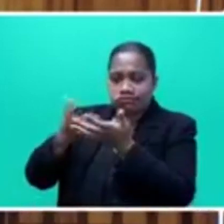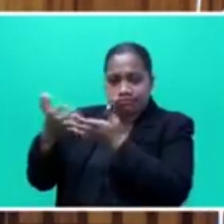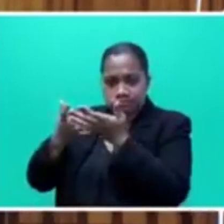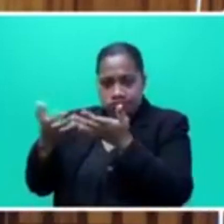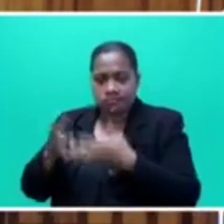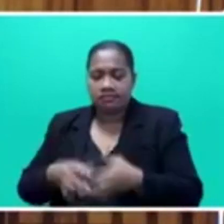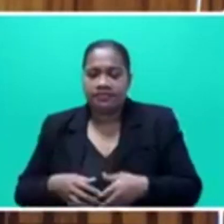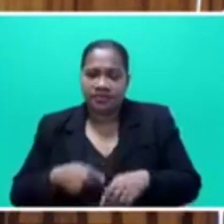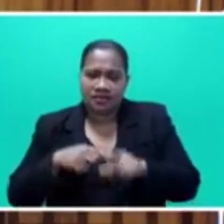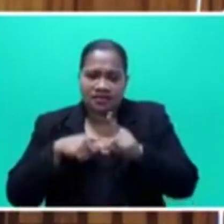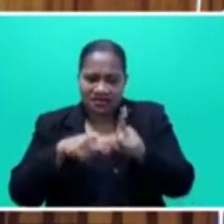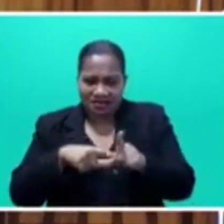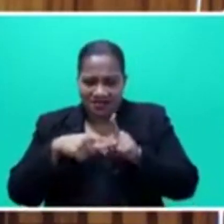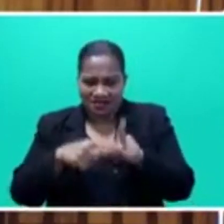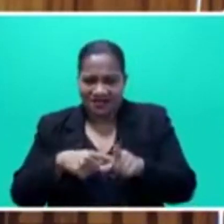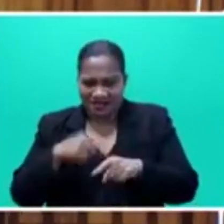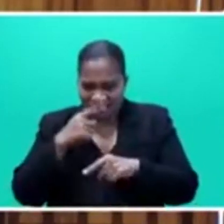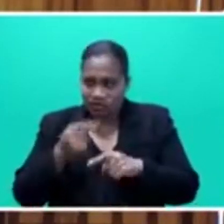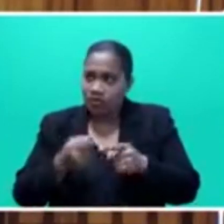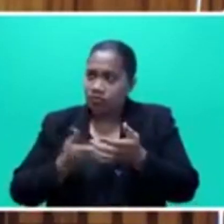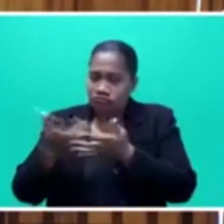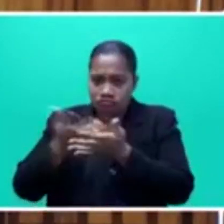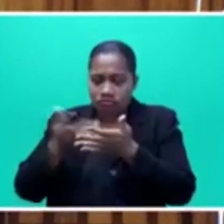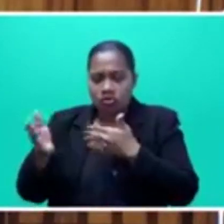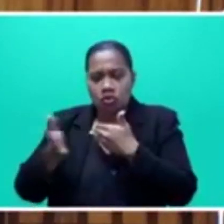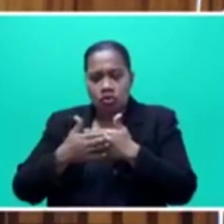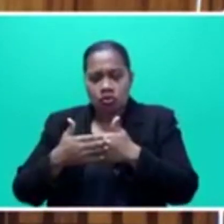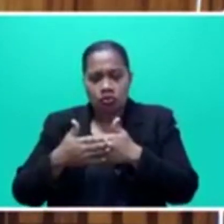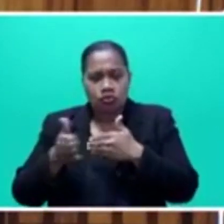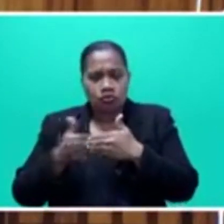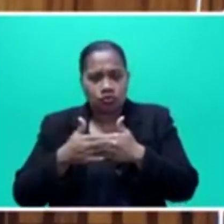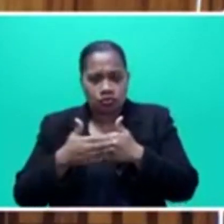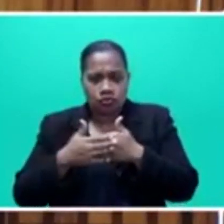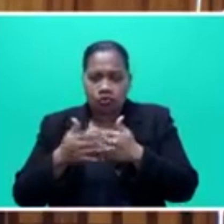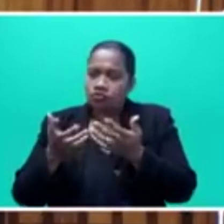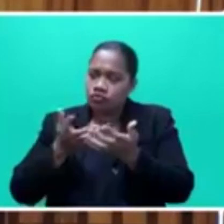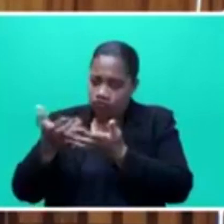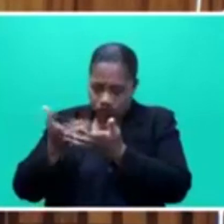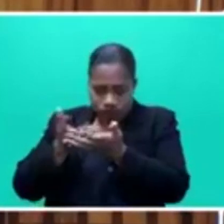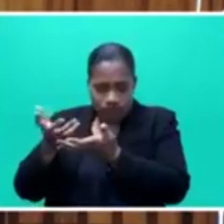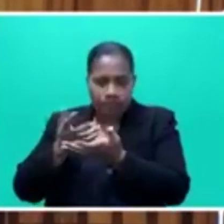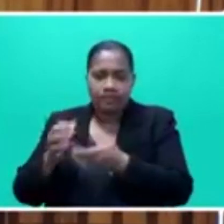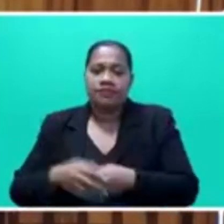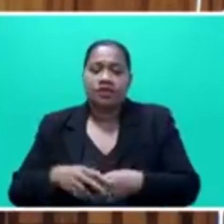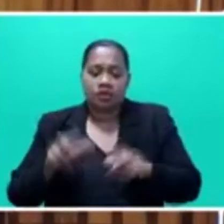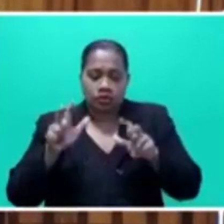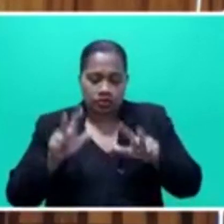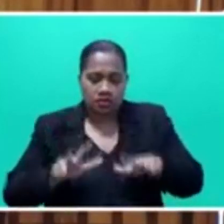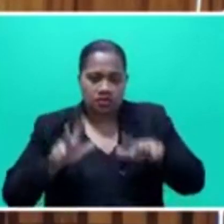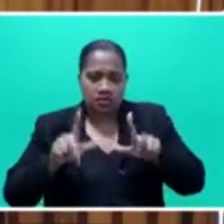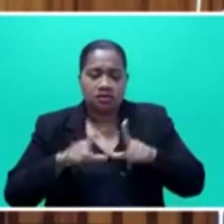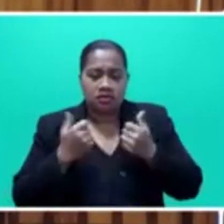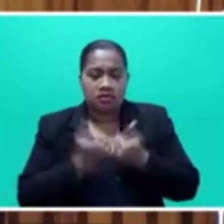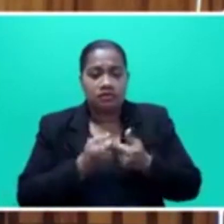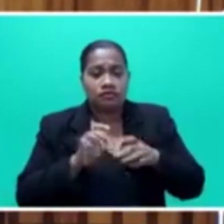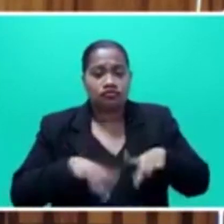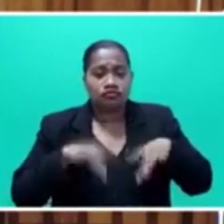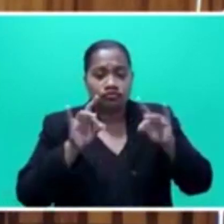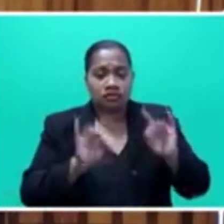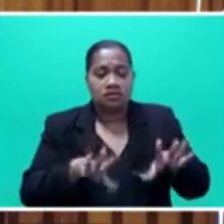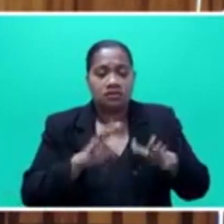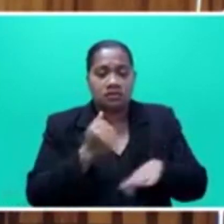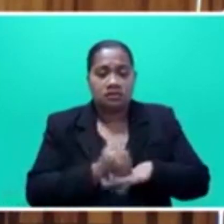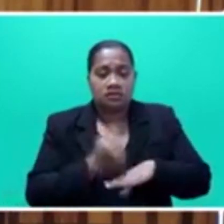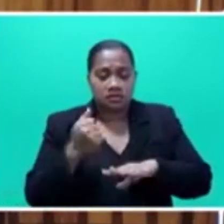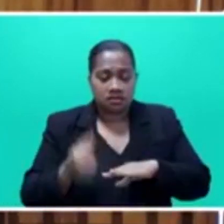but diligent negotiators in the closed-door technical negotiations, Mr. Speaker, sir. Mr. Speaker, sir, we signed an agreement with the Australian government called the Indo-Pacific